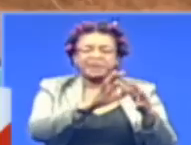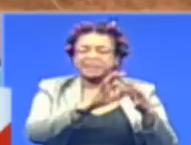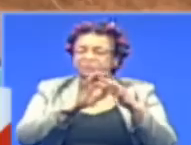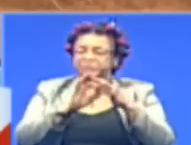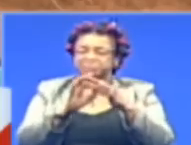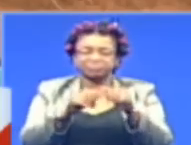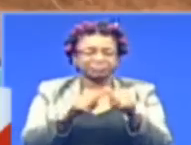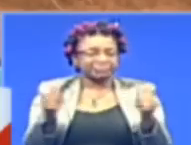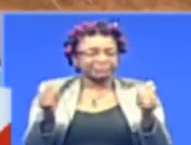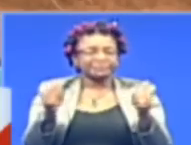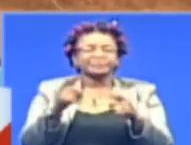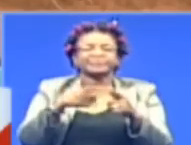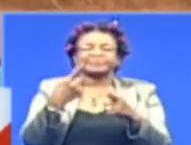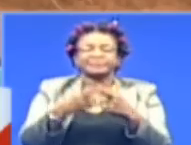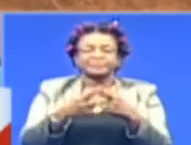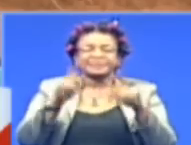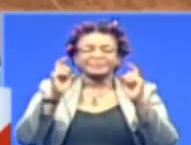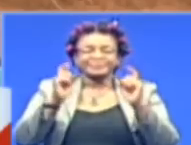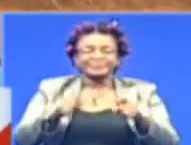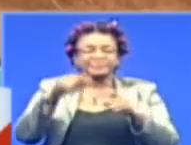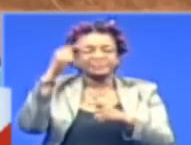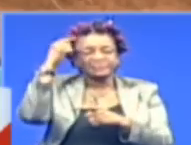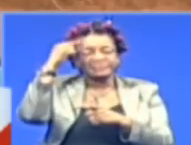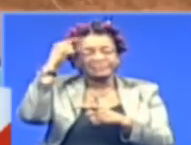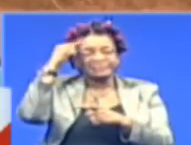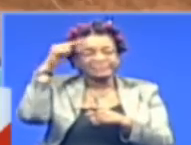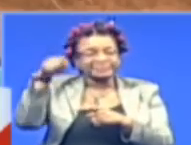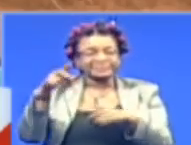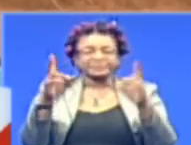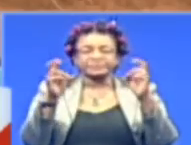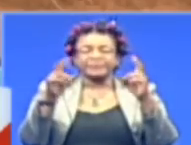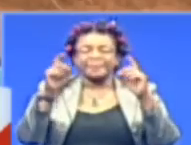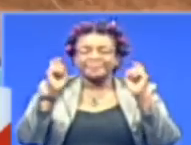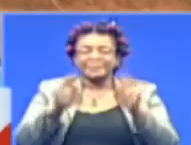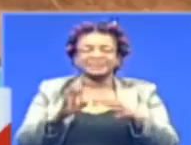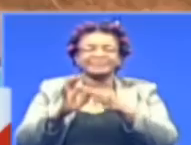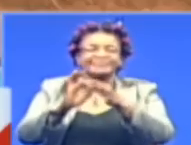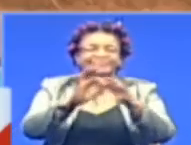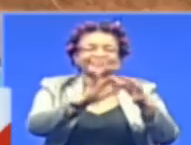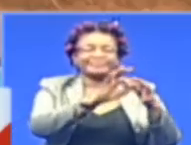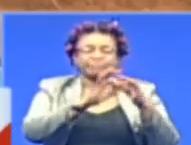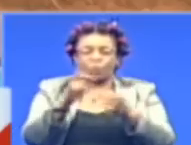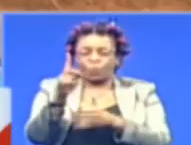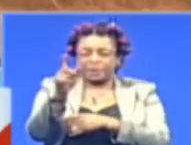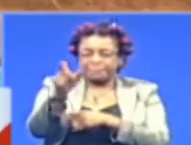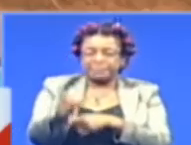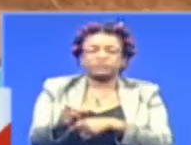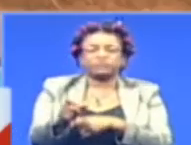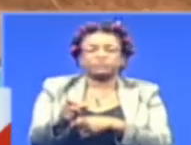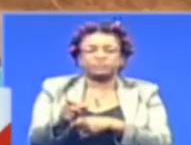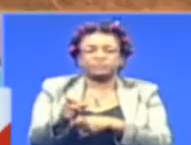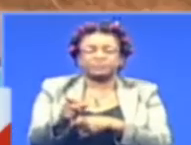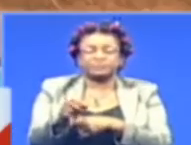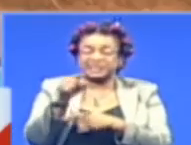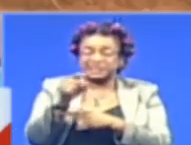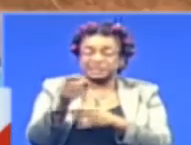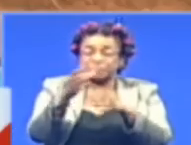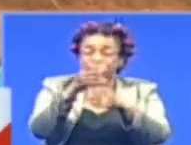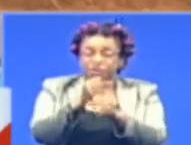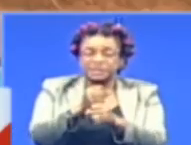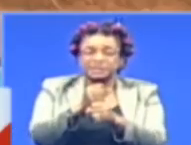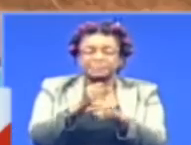matters to do with the environmental conservation, these issues need really to be coordinated by one particular body. And this particular body need